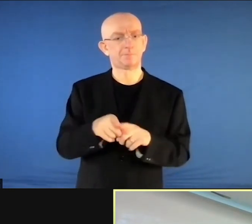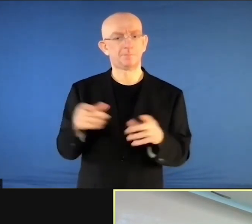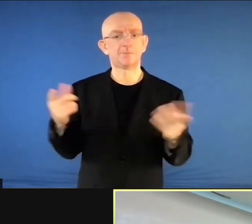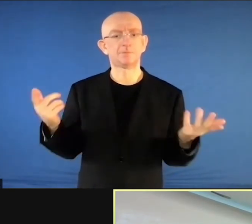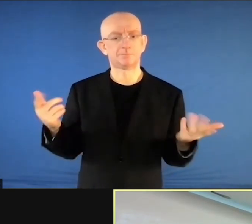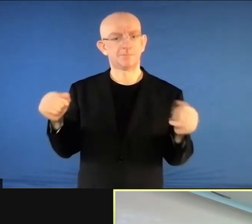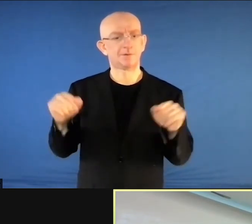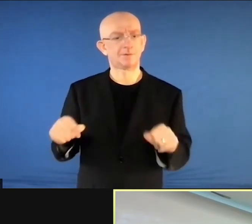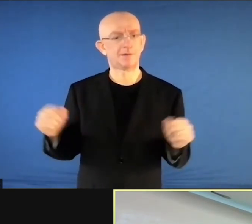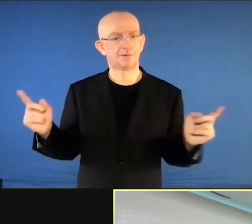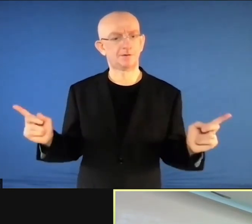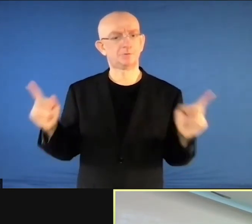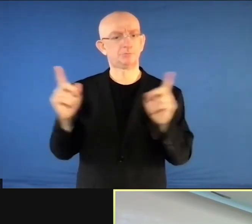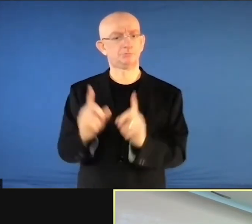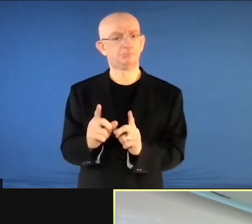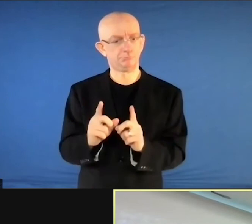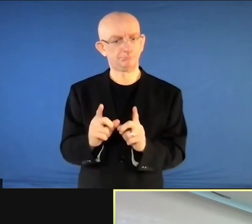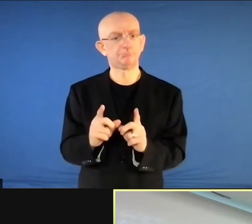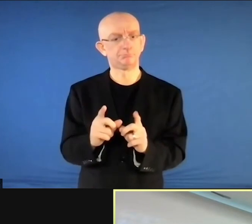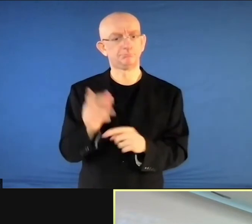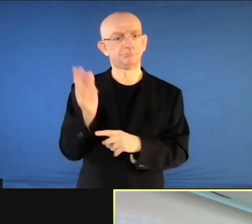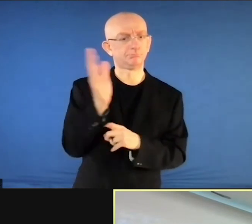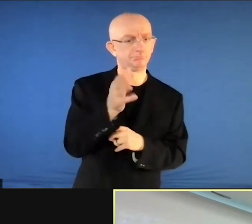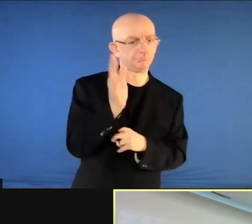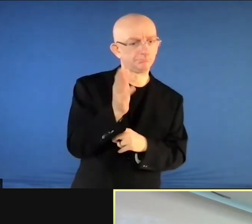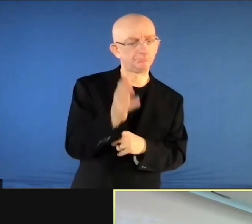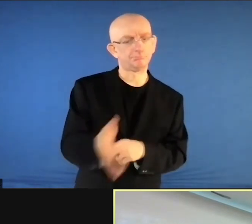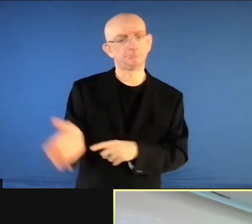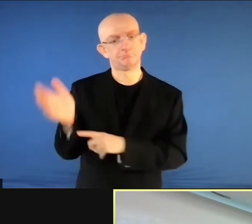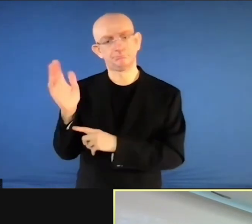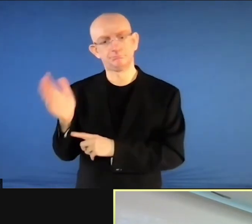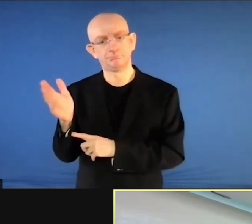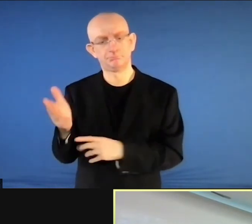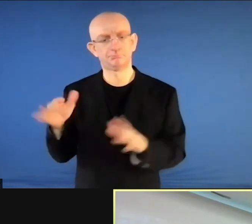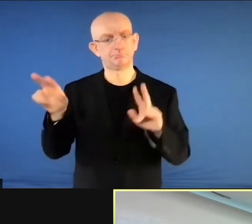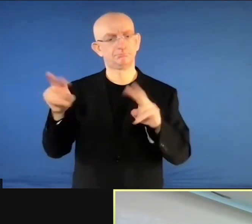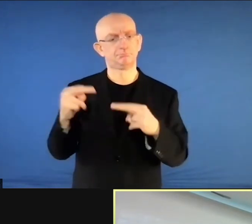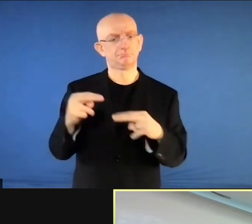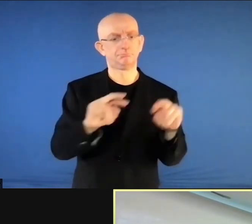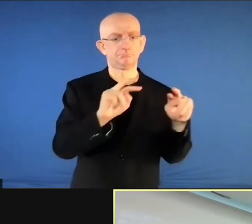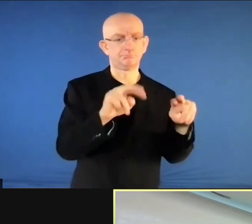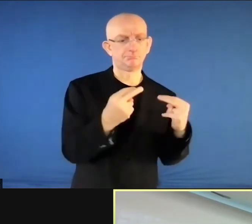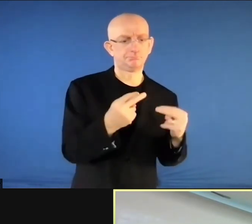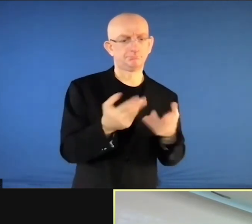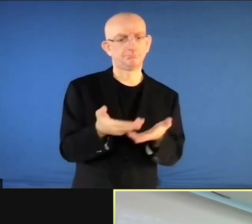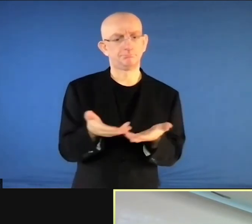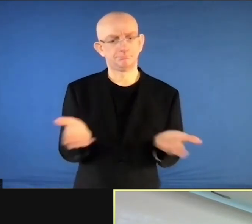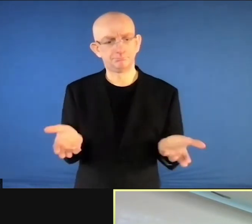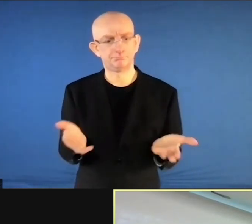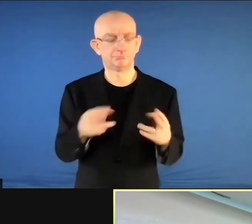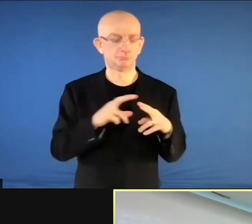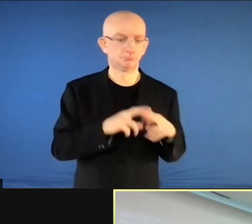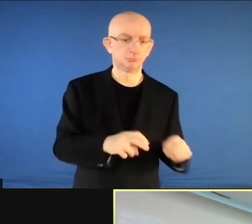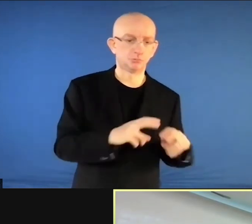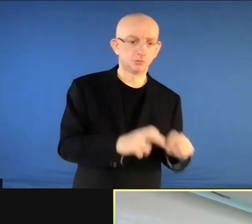on the research or the work that we're doing as agency or